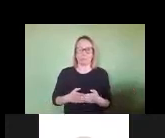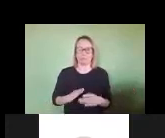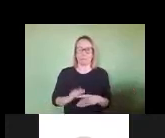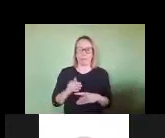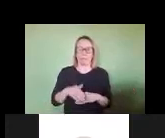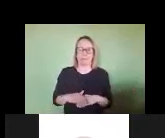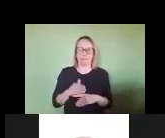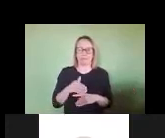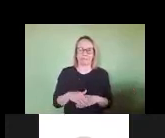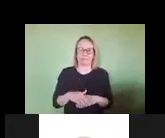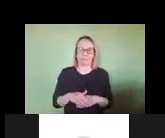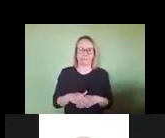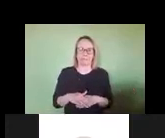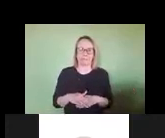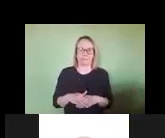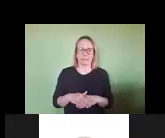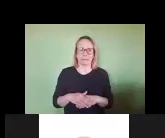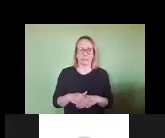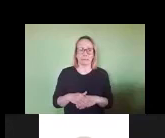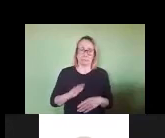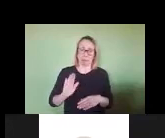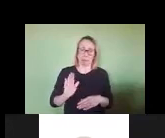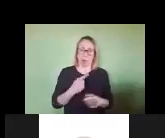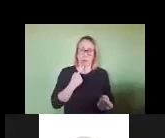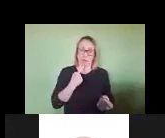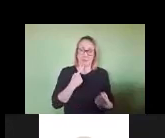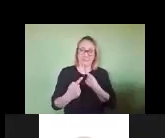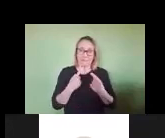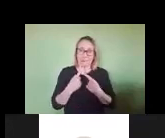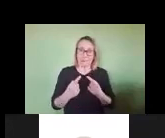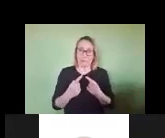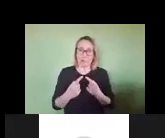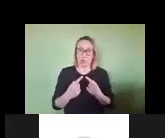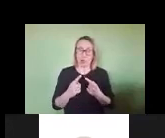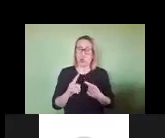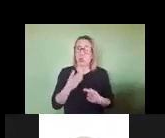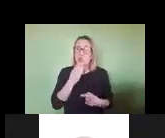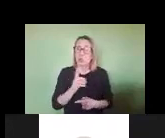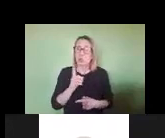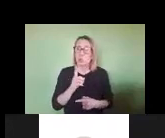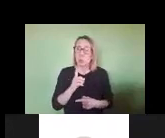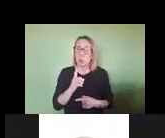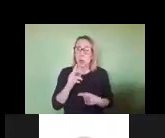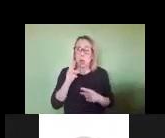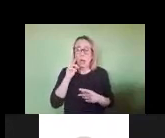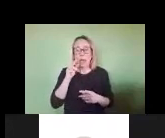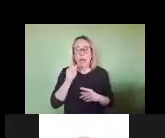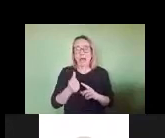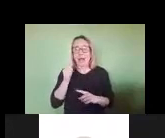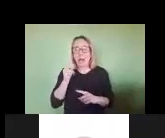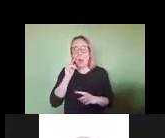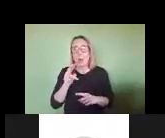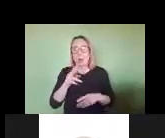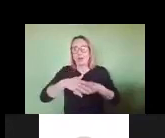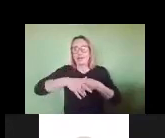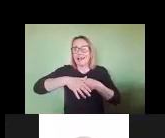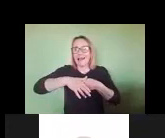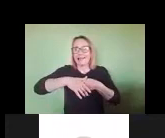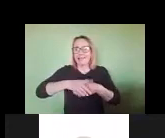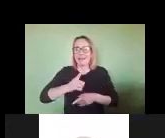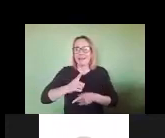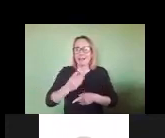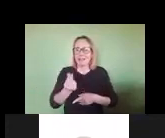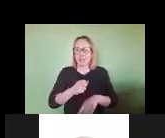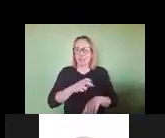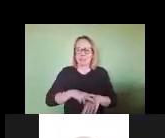shared all of the information on our digital activities on a shared Outlook calendar. However, it became apparent that some staff had difficulties moving